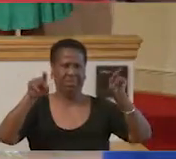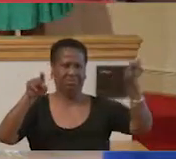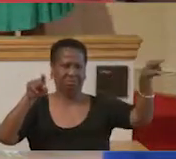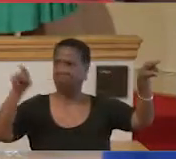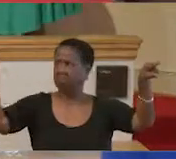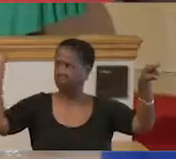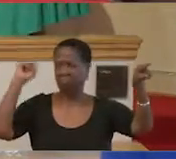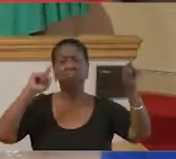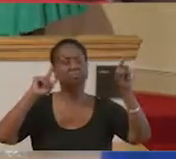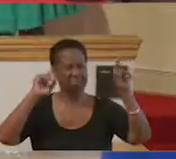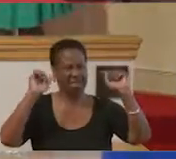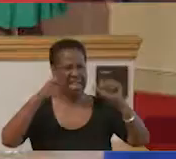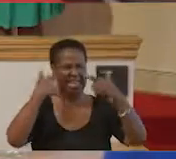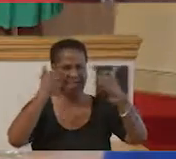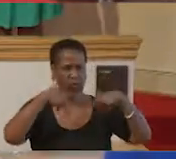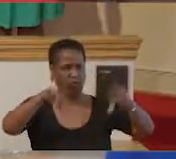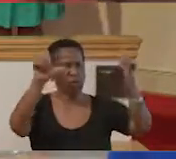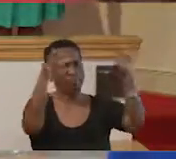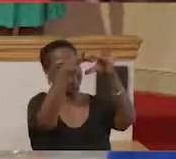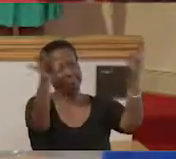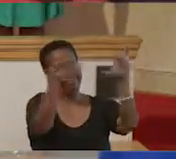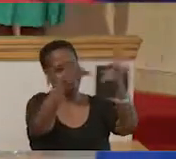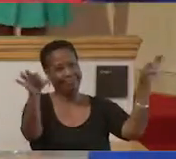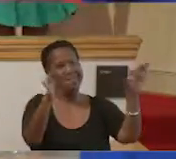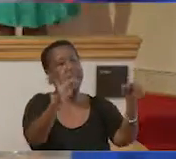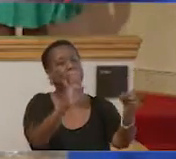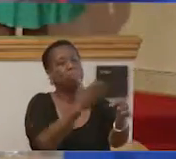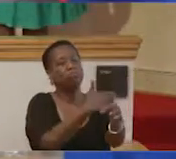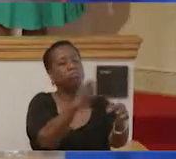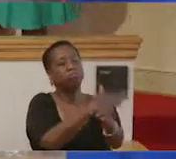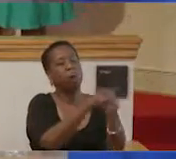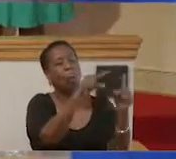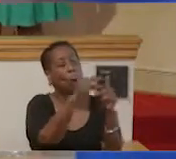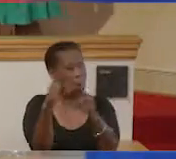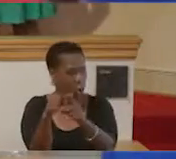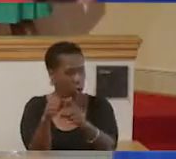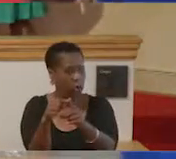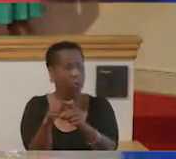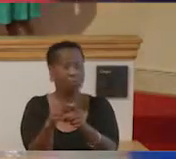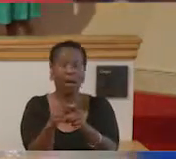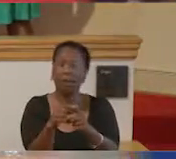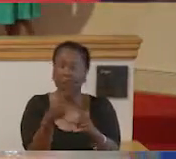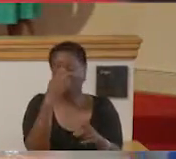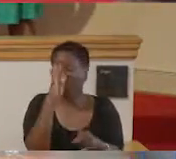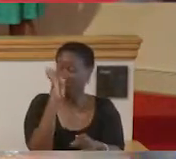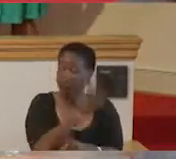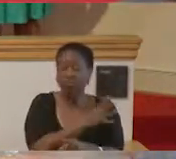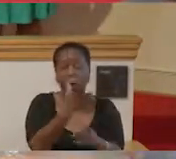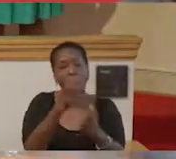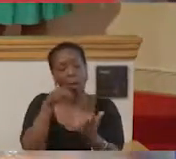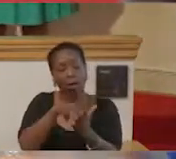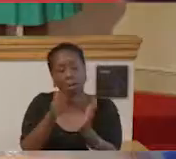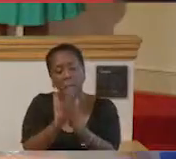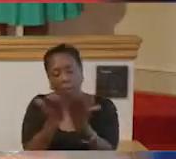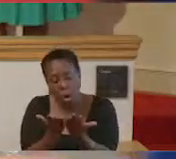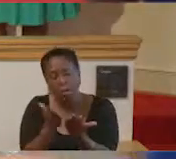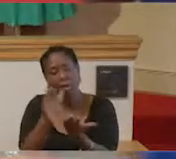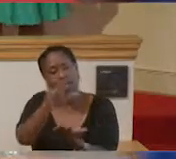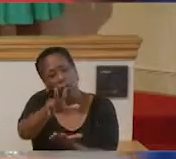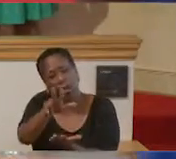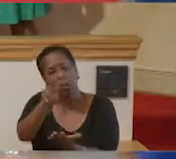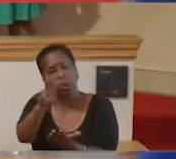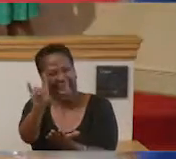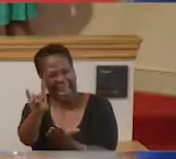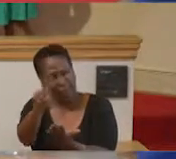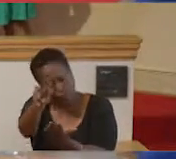the hymnal, our hymn for the morning is 368. 'Tis so sweet to trust in Jesus. 'Tis so sweet to trust